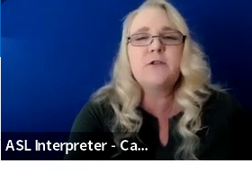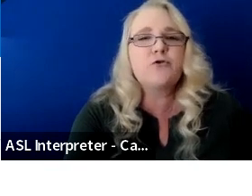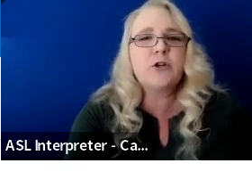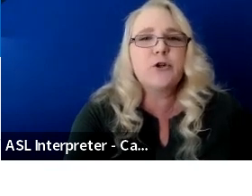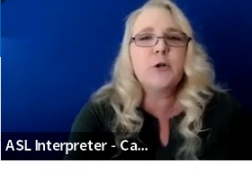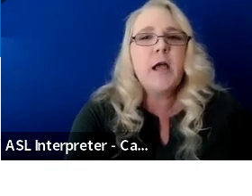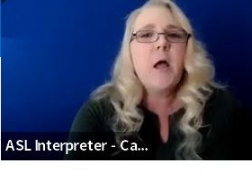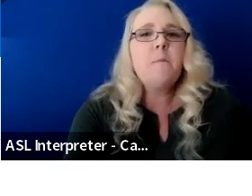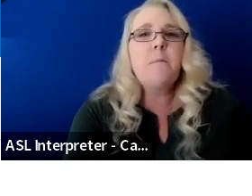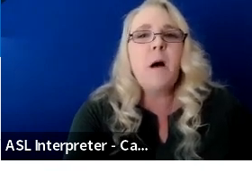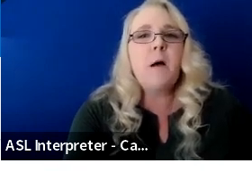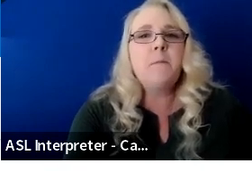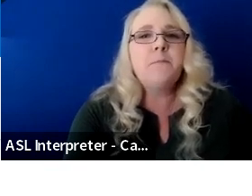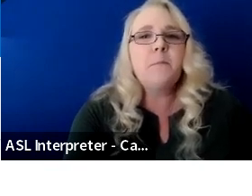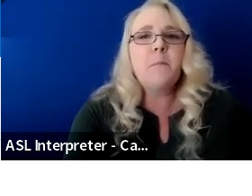a different structure.